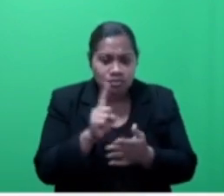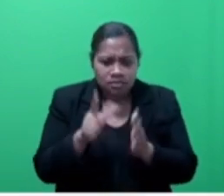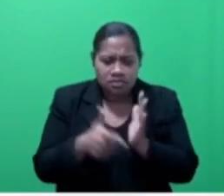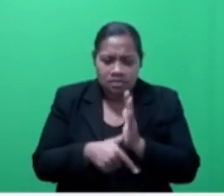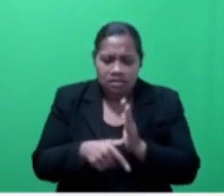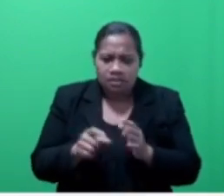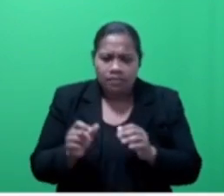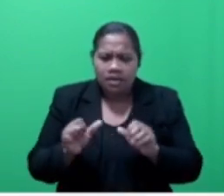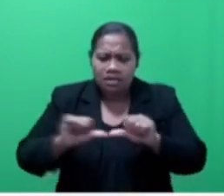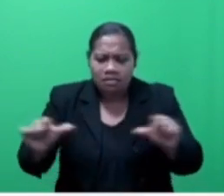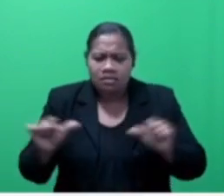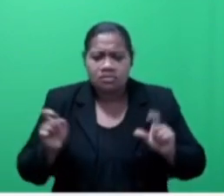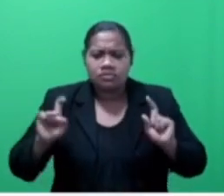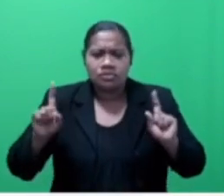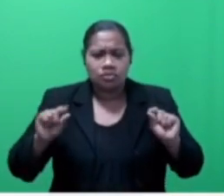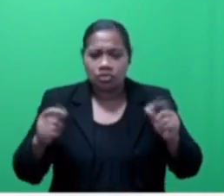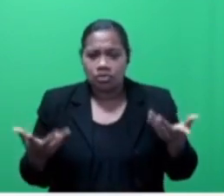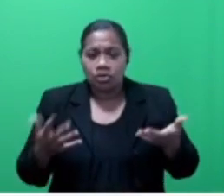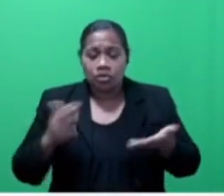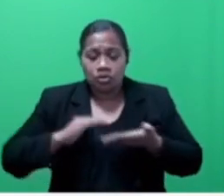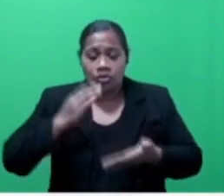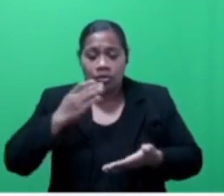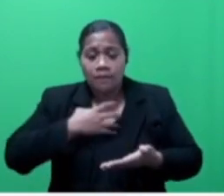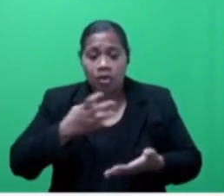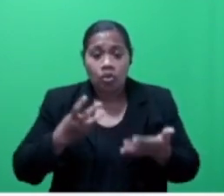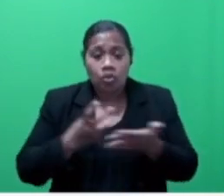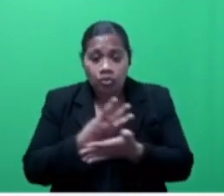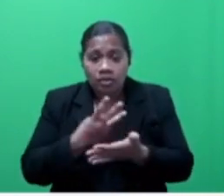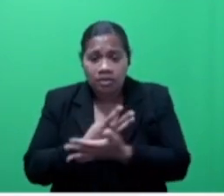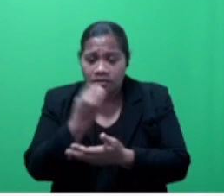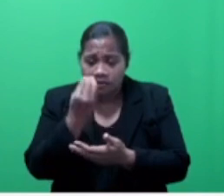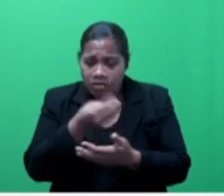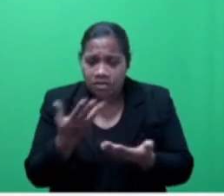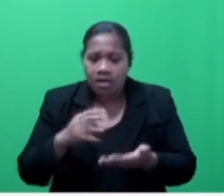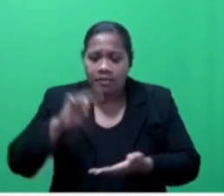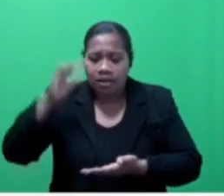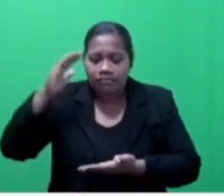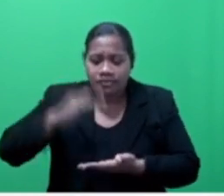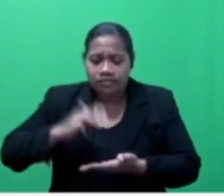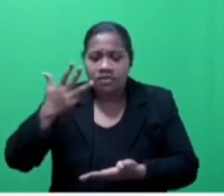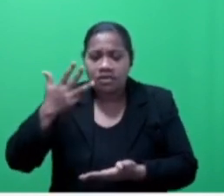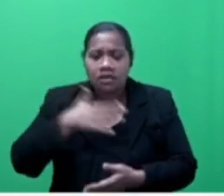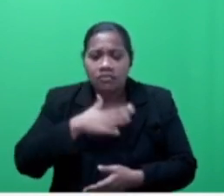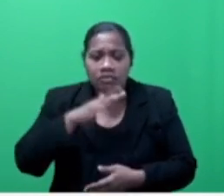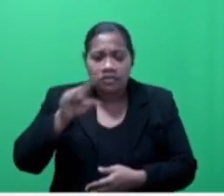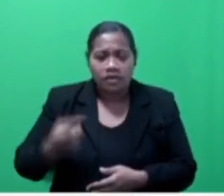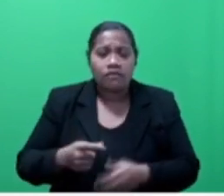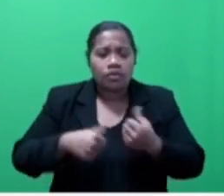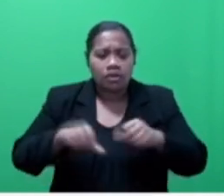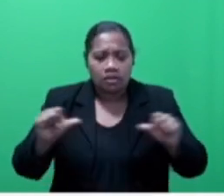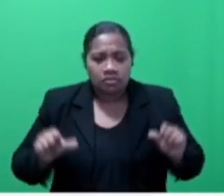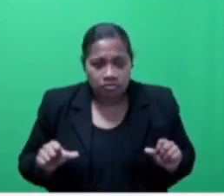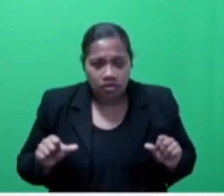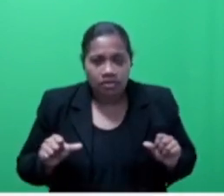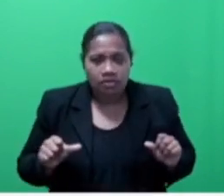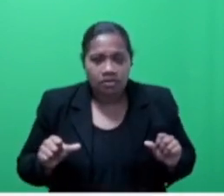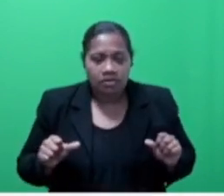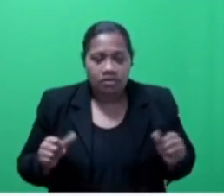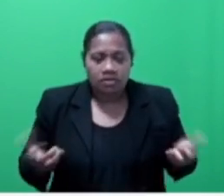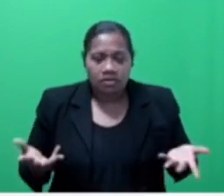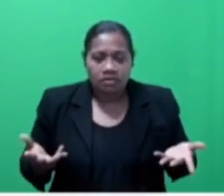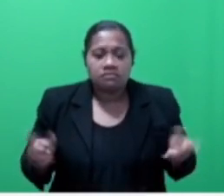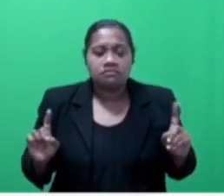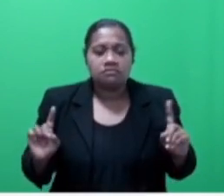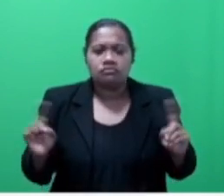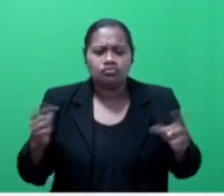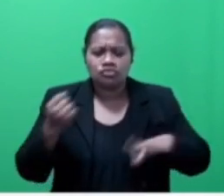more wheat? We increase more food. But we reduce 900,000 for the agriculture, Honorable Speaker, sir. It's a long-term, Honorable Speaker, sir. What